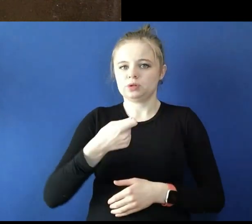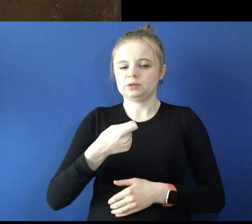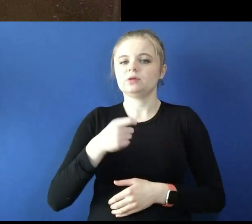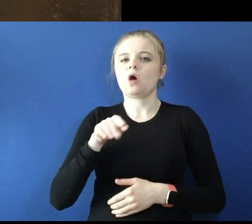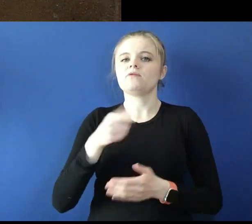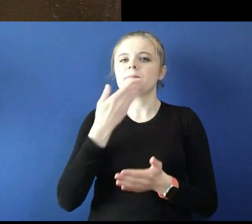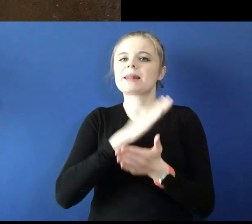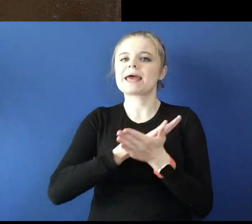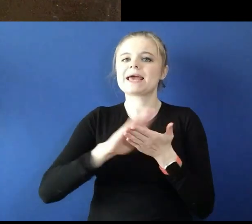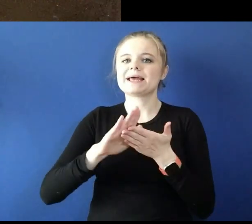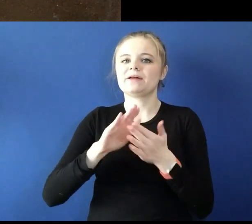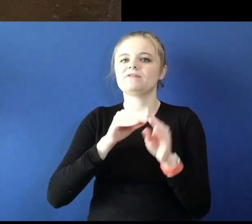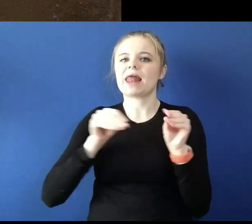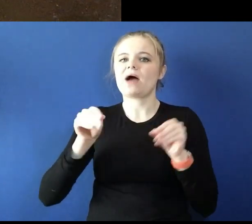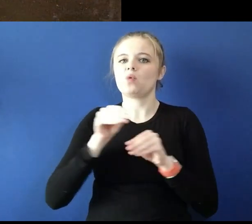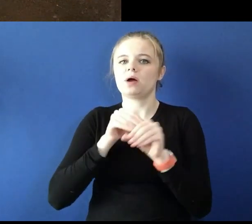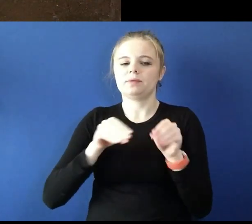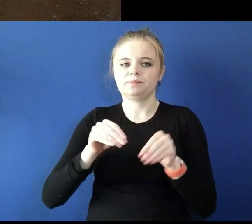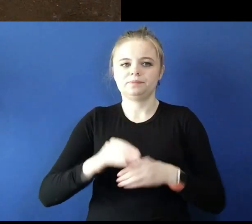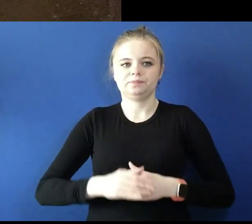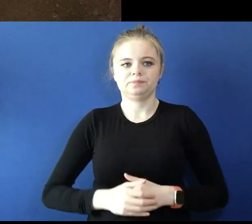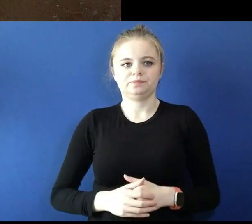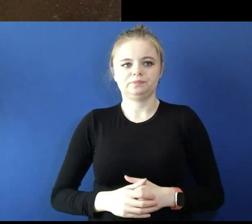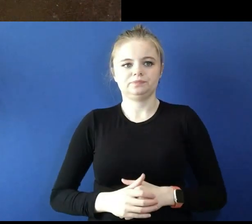and a half